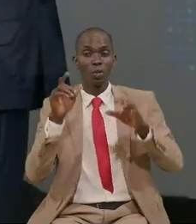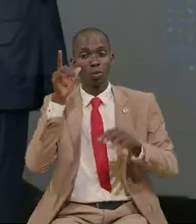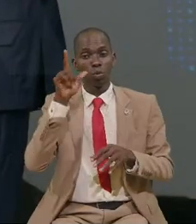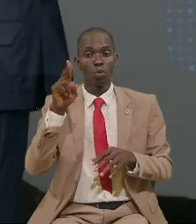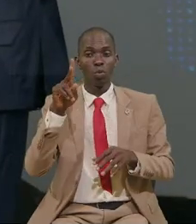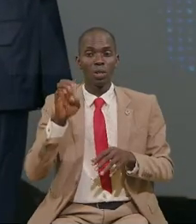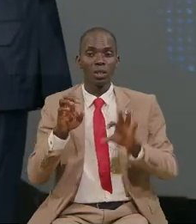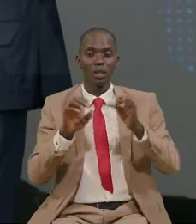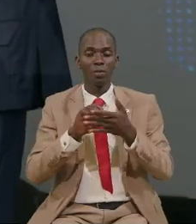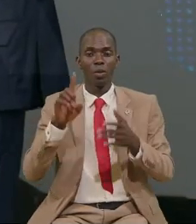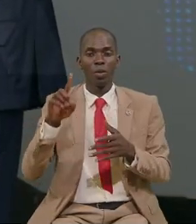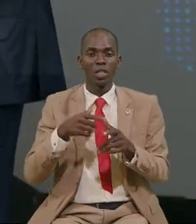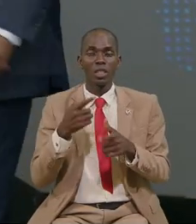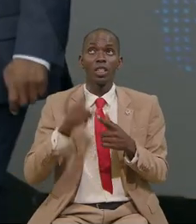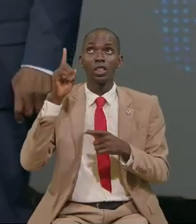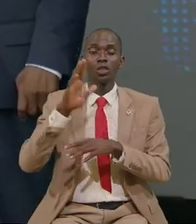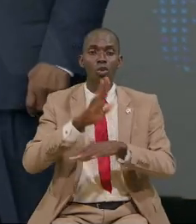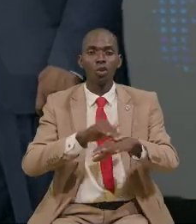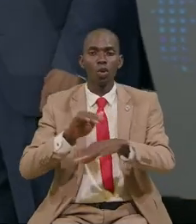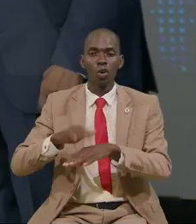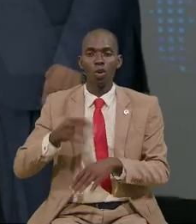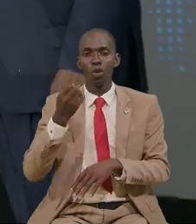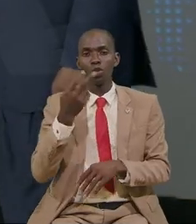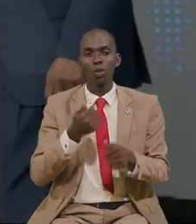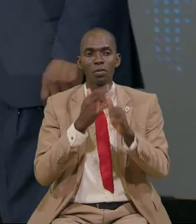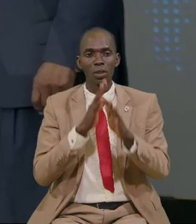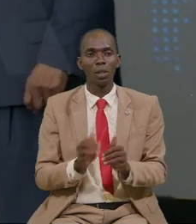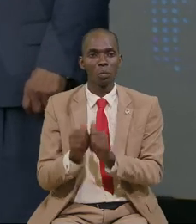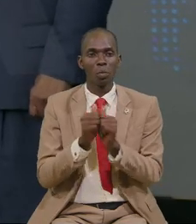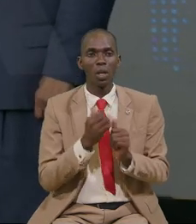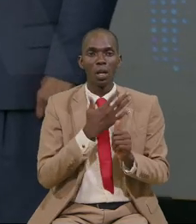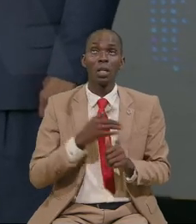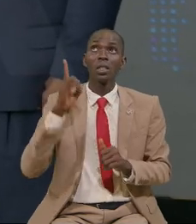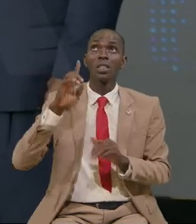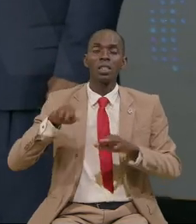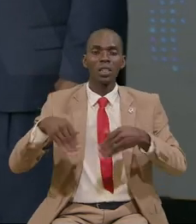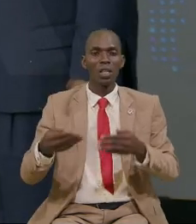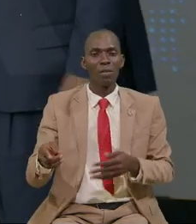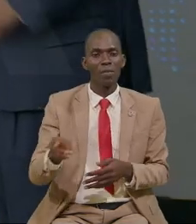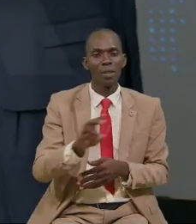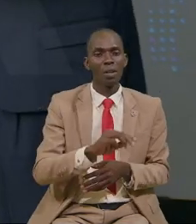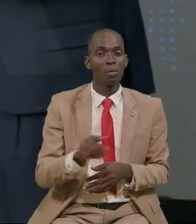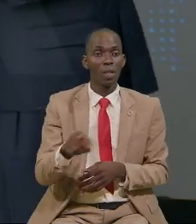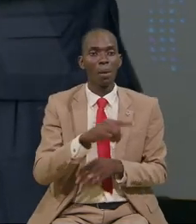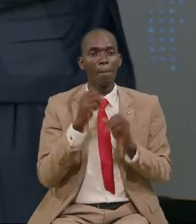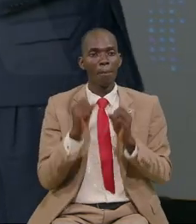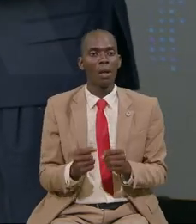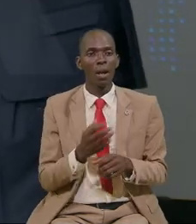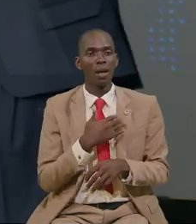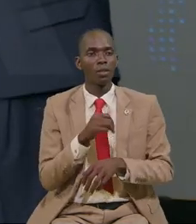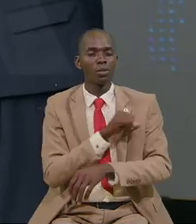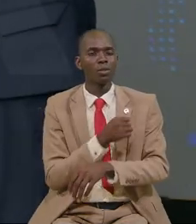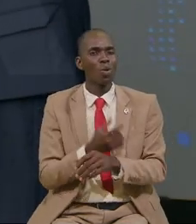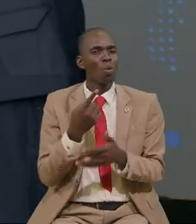12 disciples together, and he gave them power and authority. What kind of